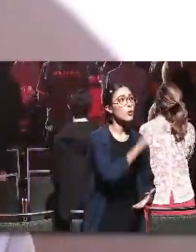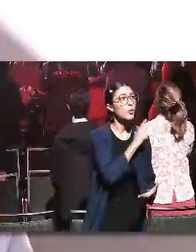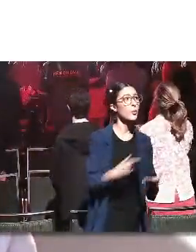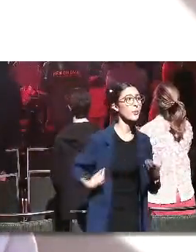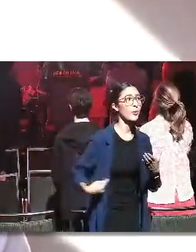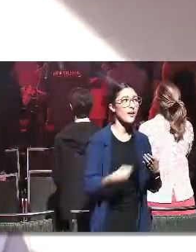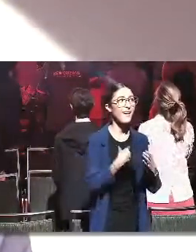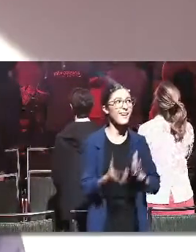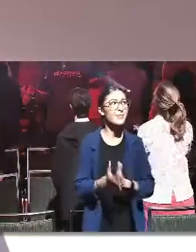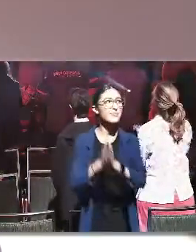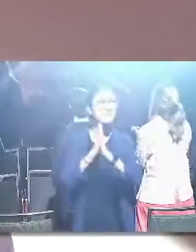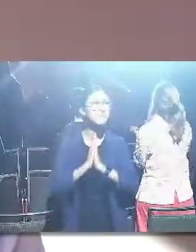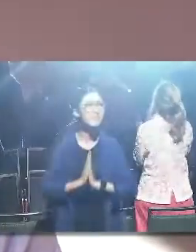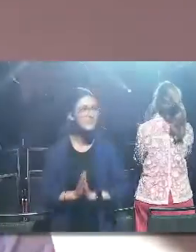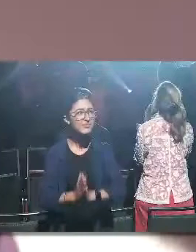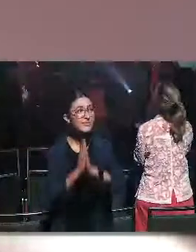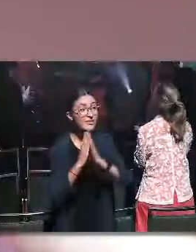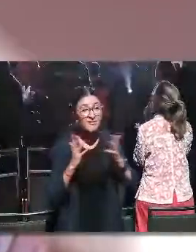Lord, we pray